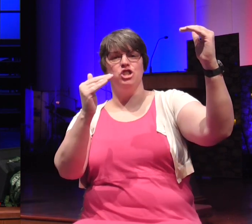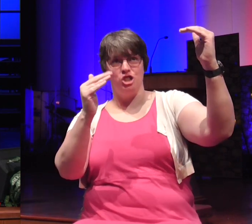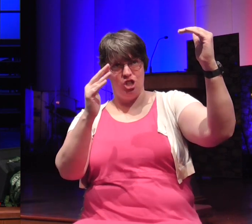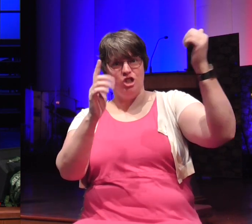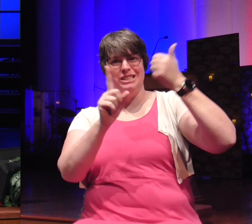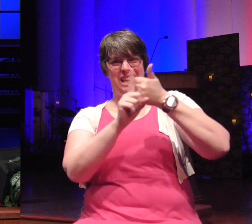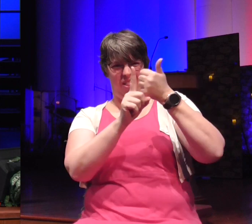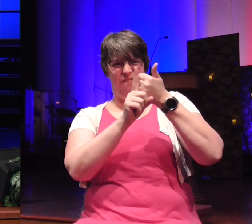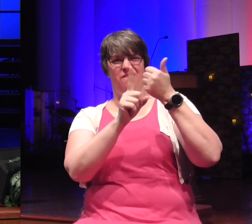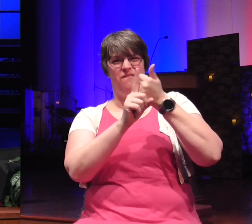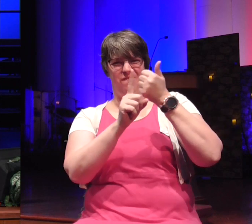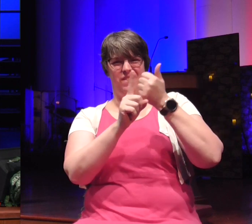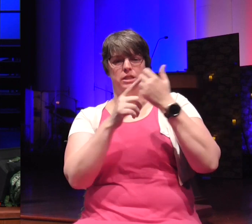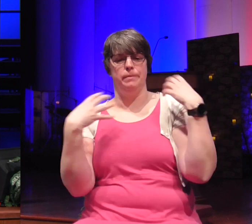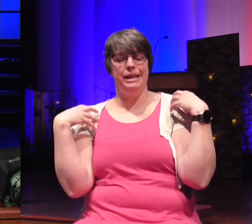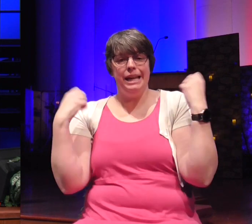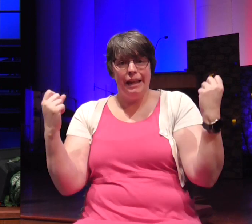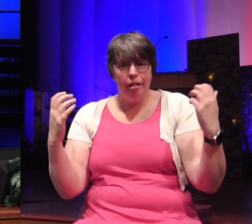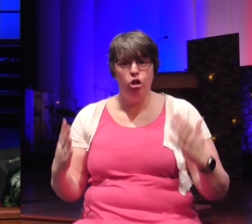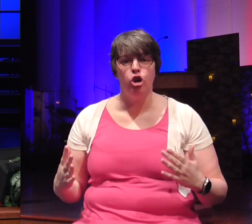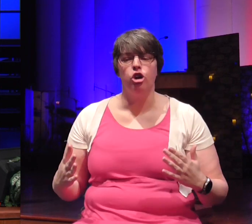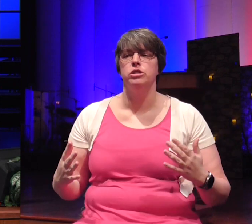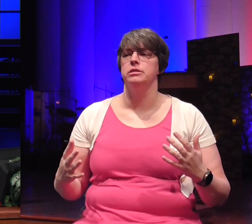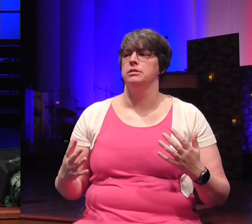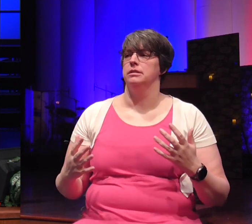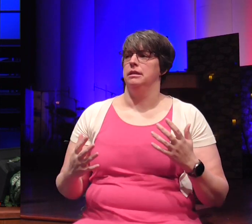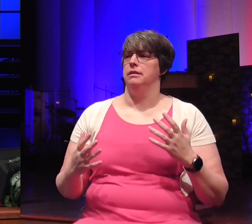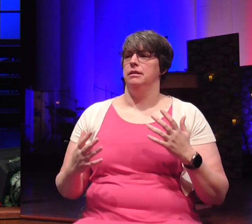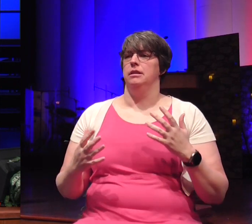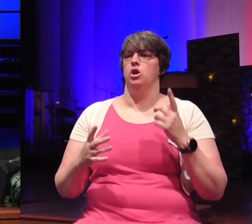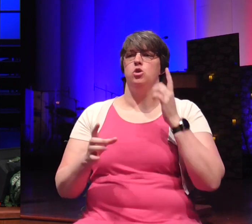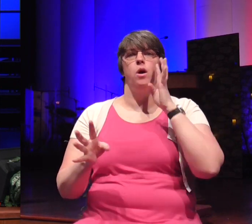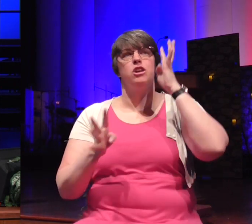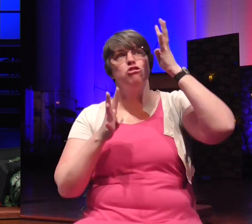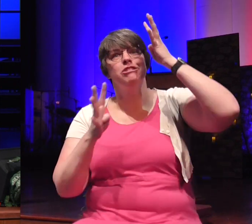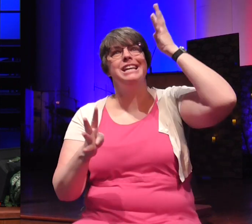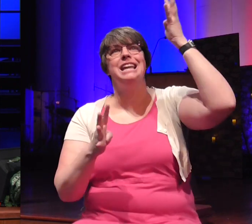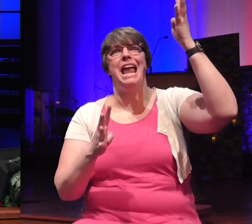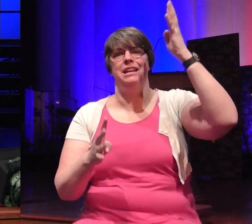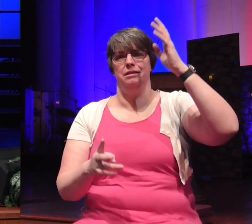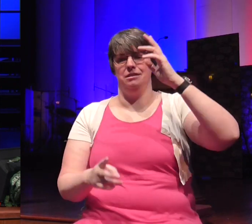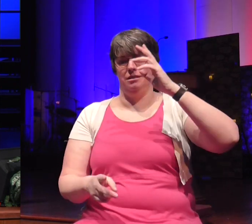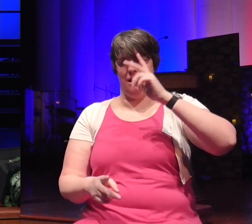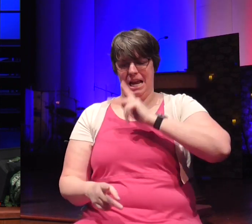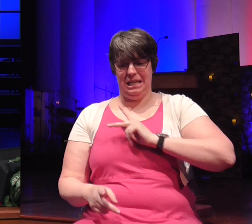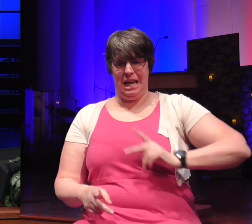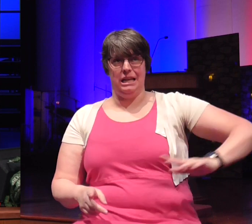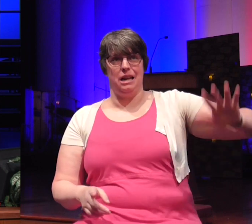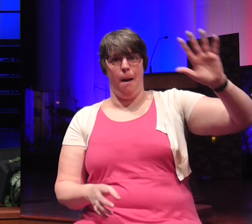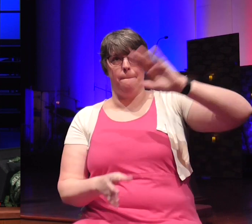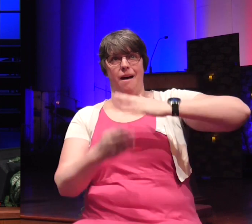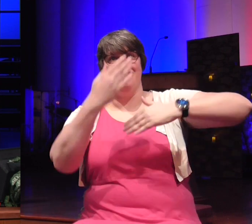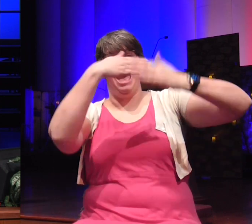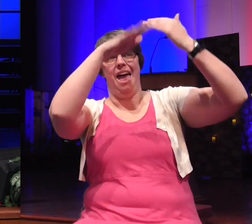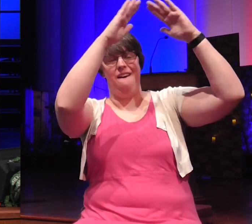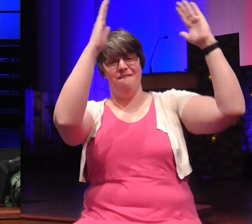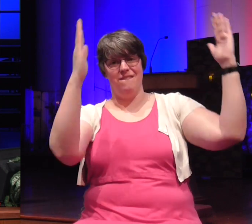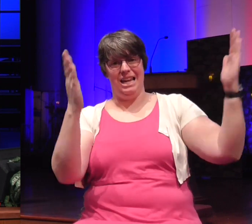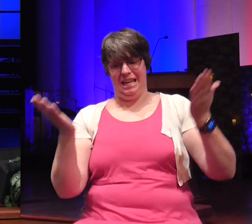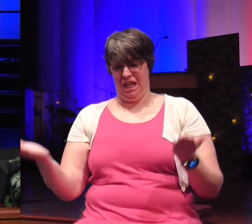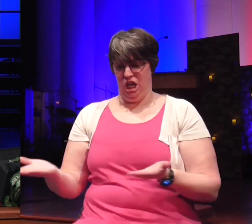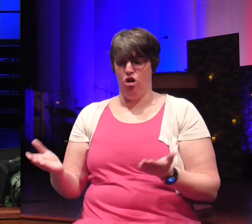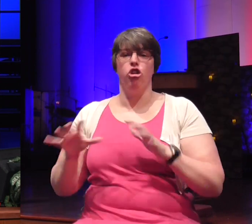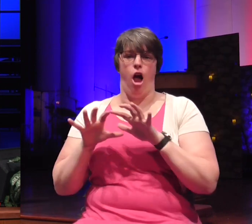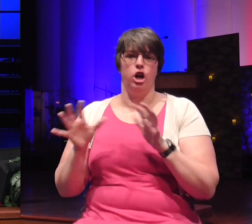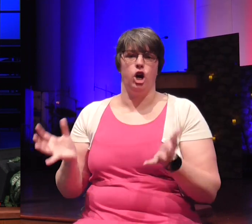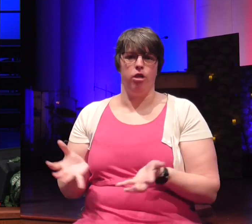to be channels, to be those who create the kingdom of heaven on earth. It's a life well lived.